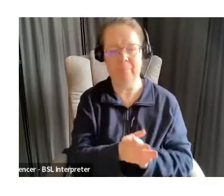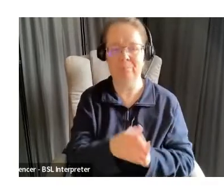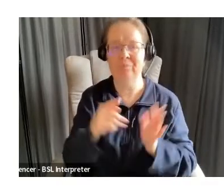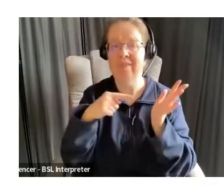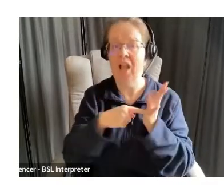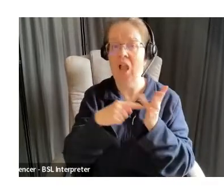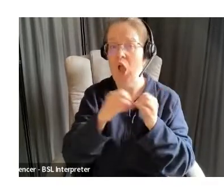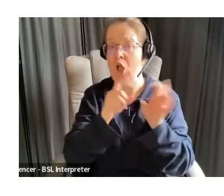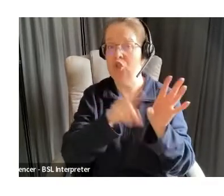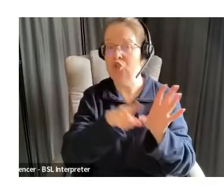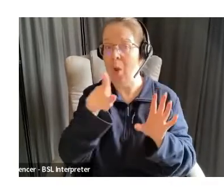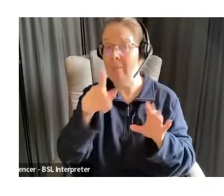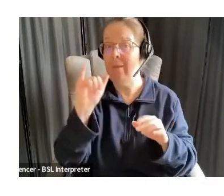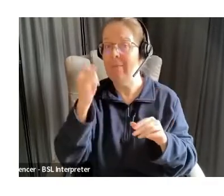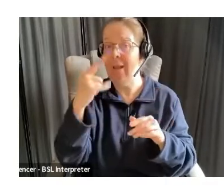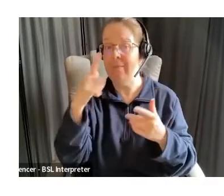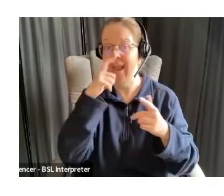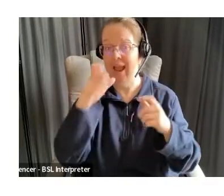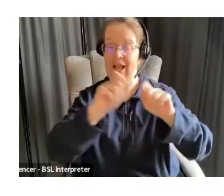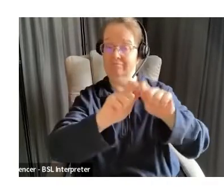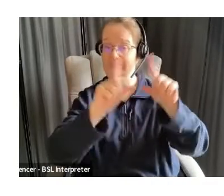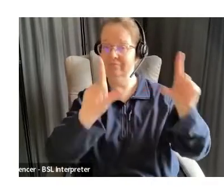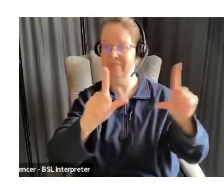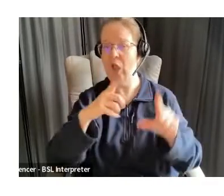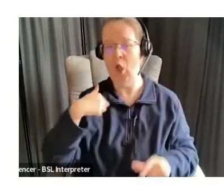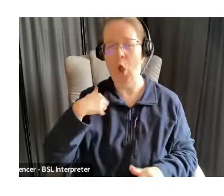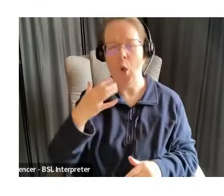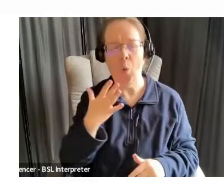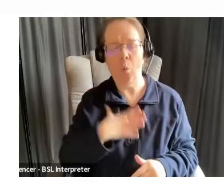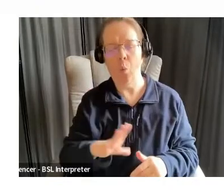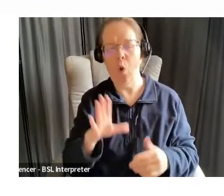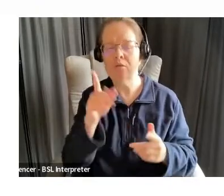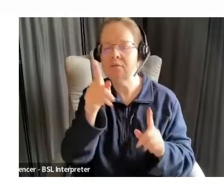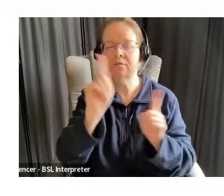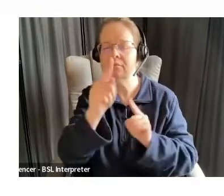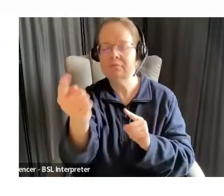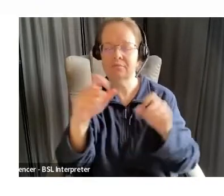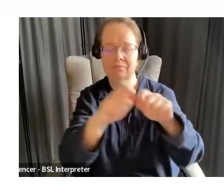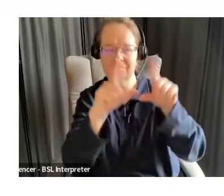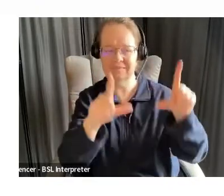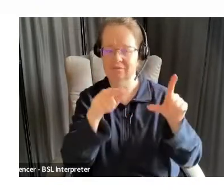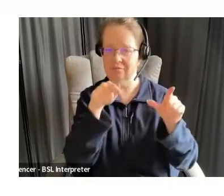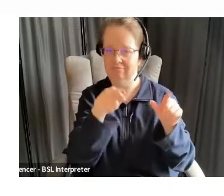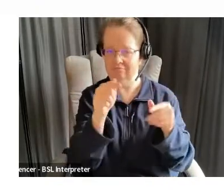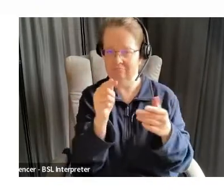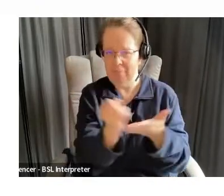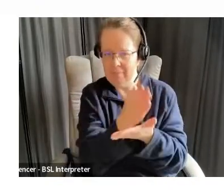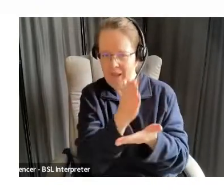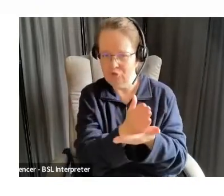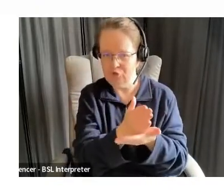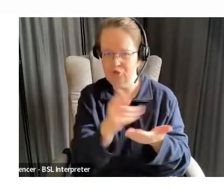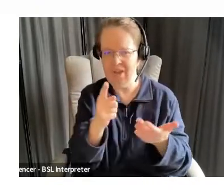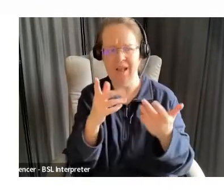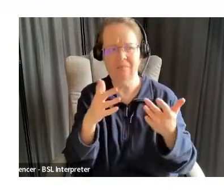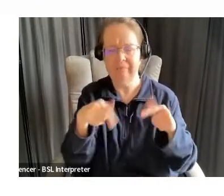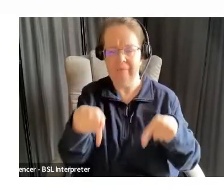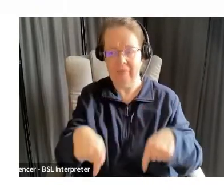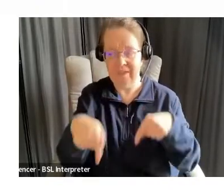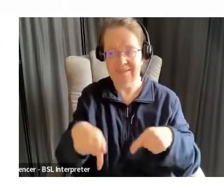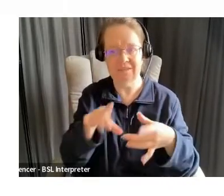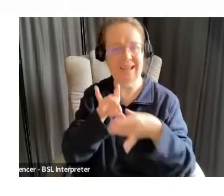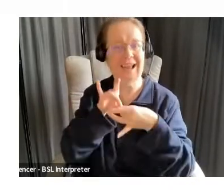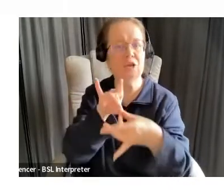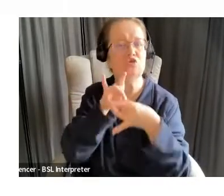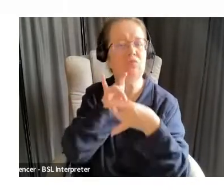coming on camera because we want to ensure that this webinar today is highly interactive. And